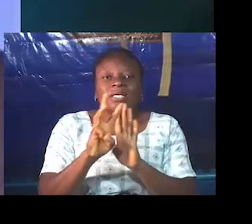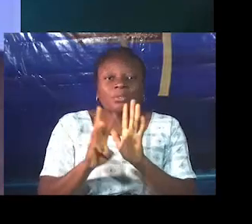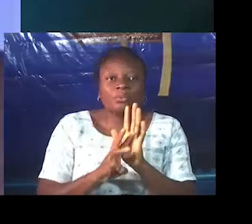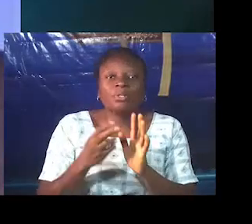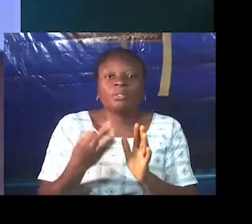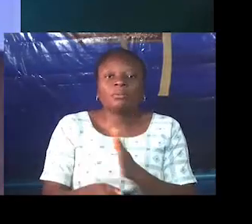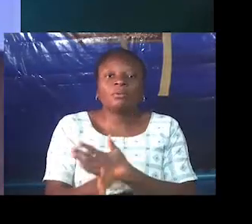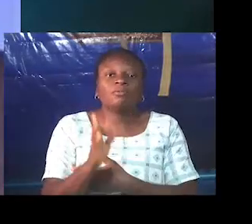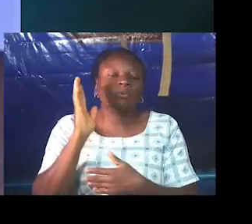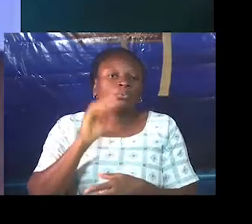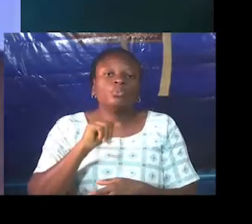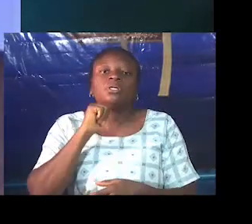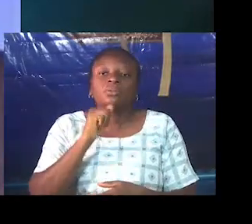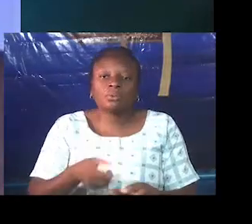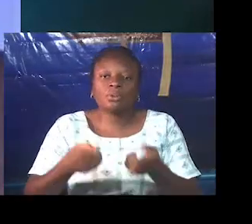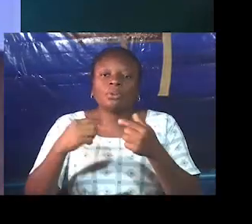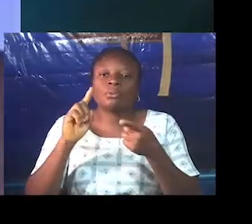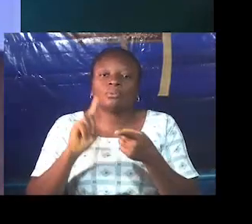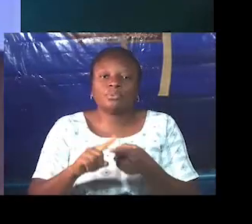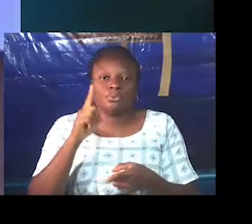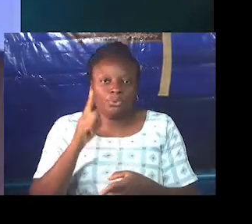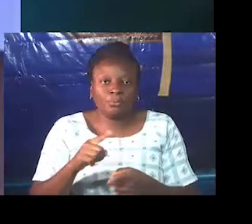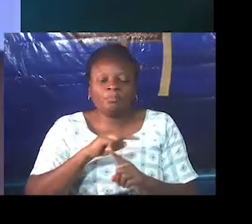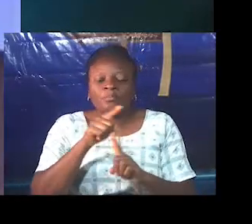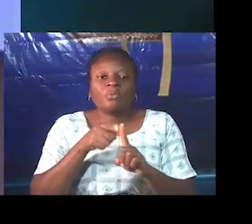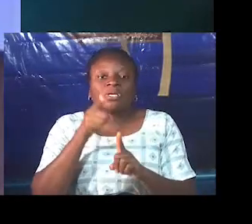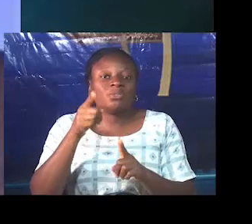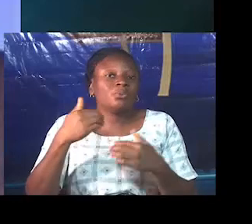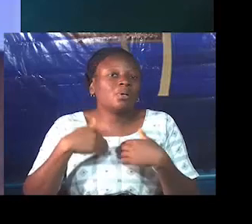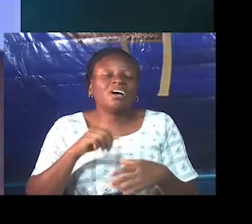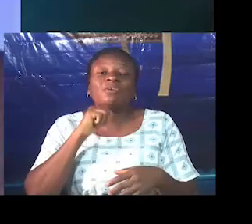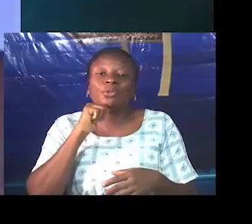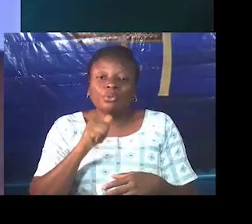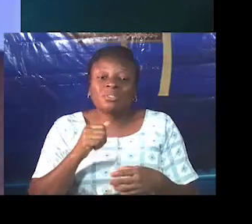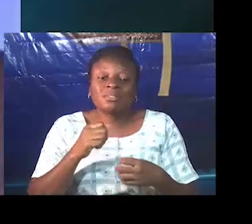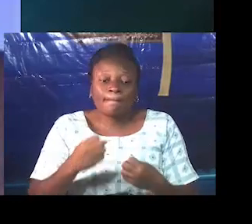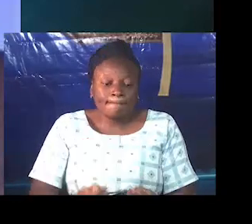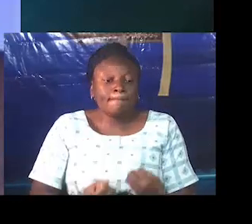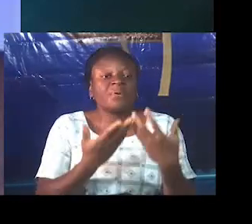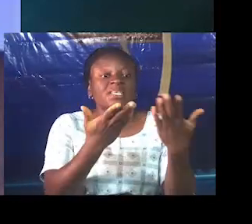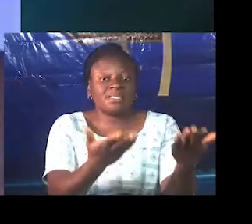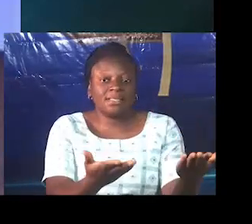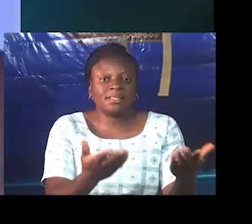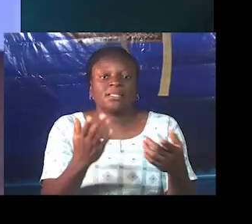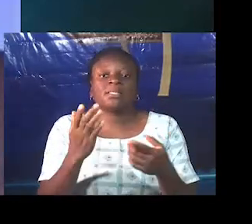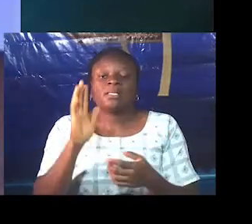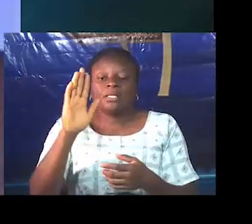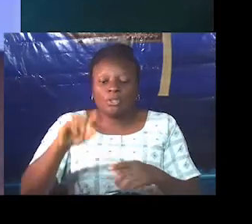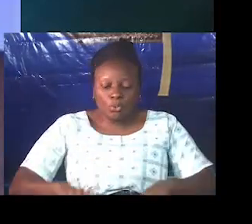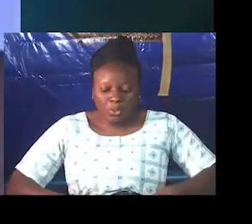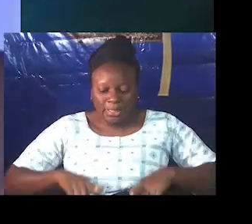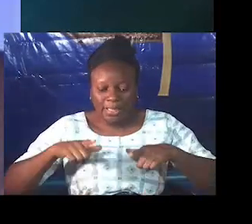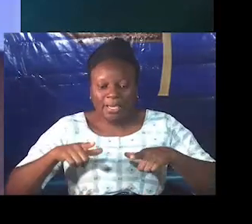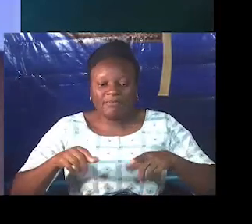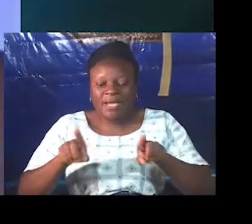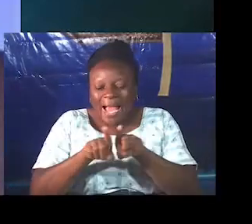you when you have not presented your life as a living sacrifice,